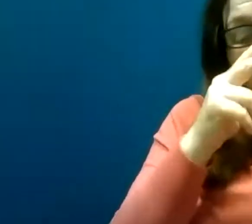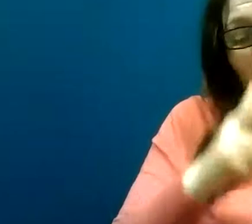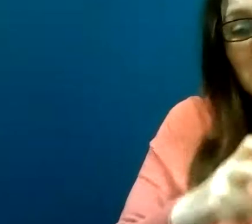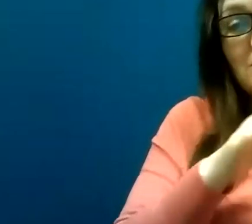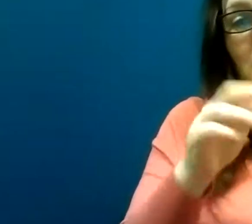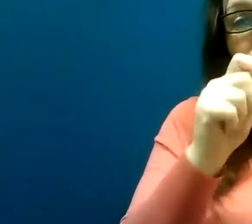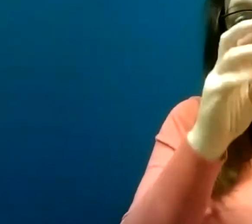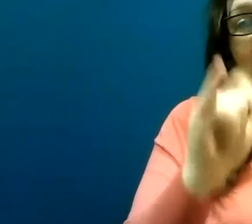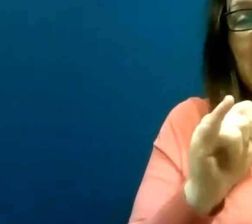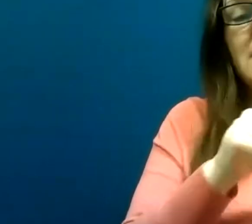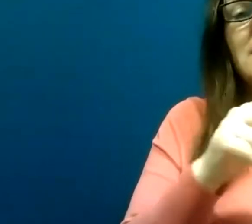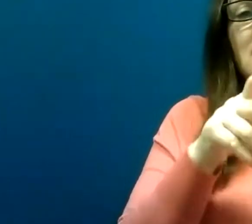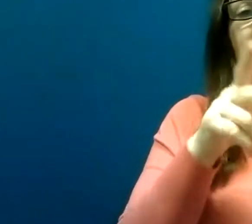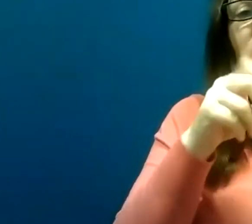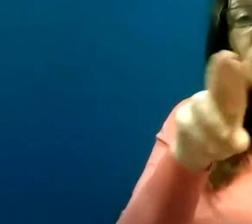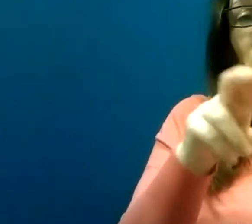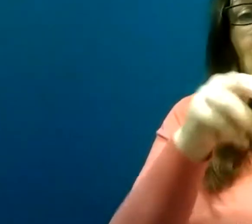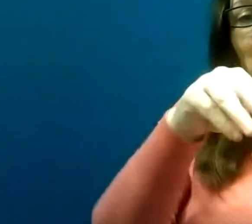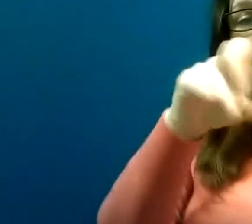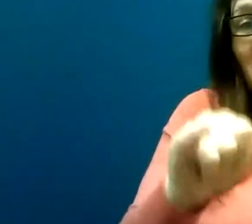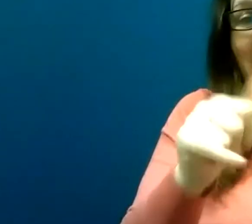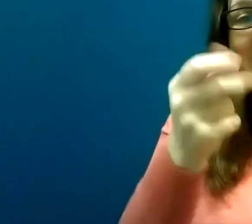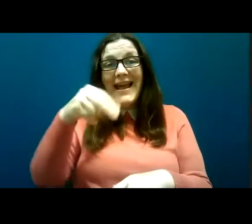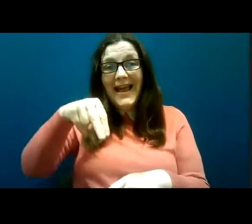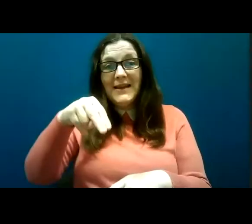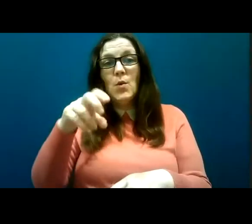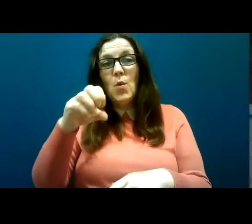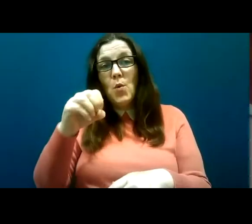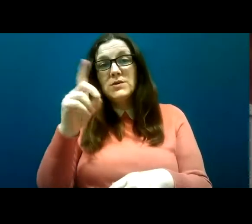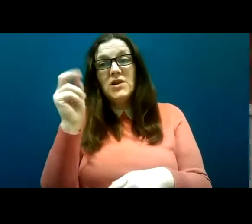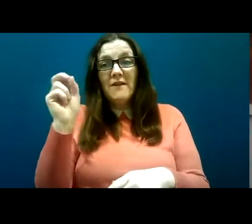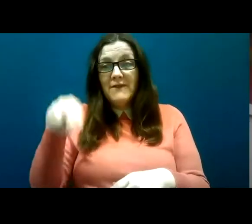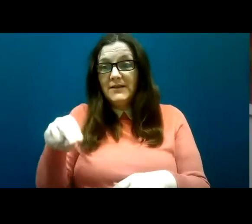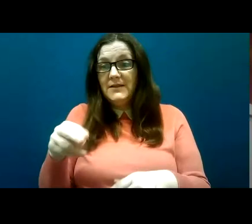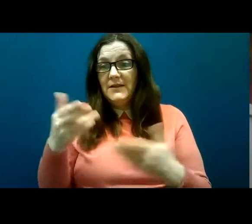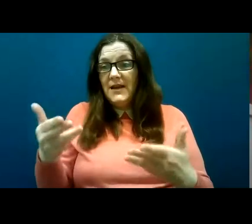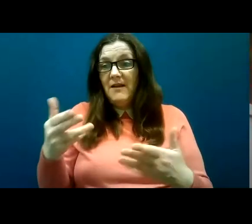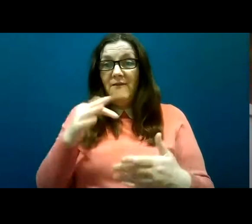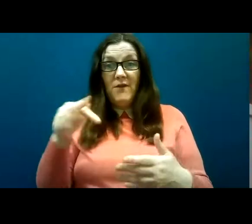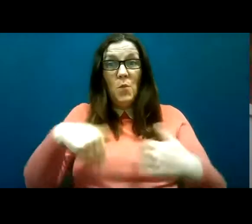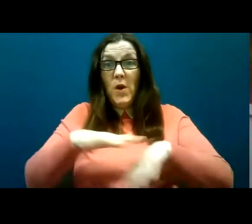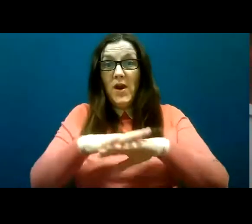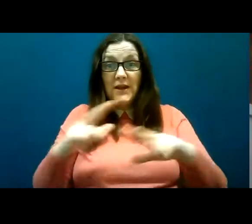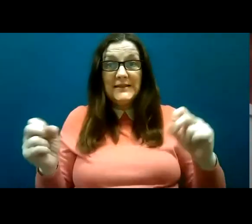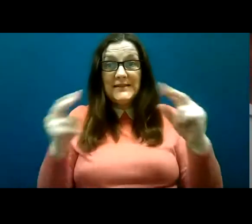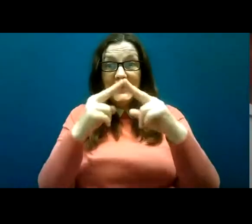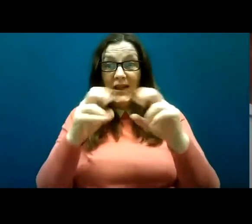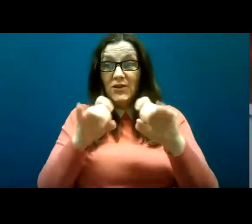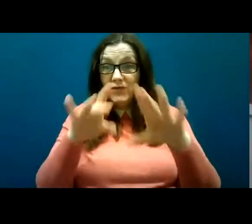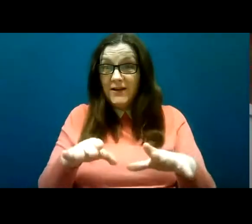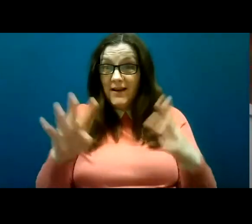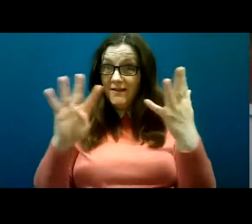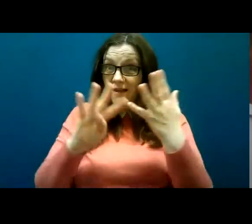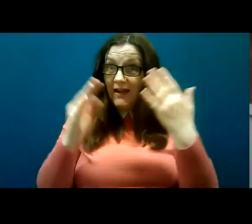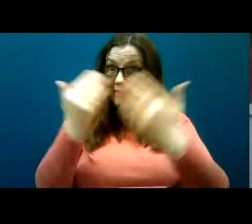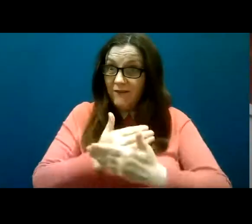Dr. Mary-Anne O'Donovan. Mary-Anne joins us from Sydney, Australia, where I believe it's about 9pm in the